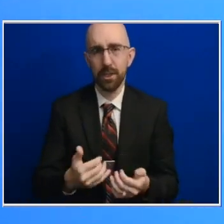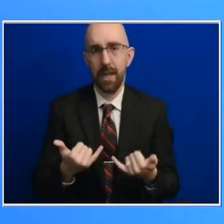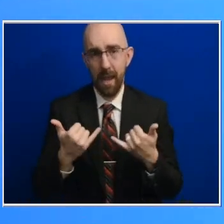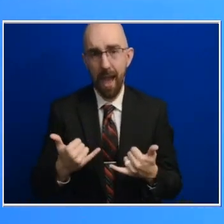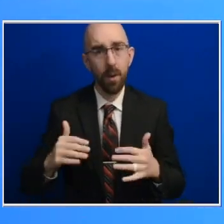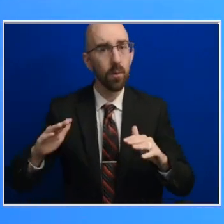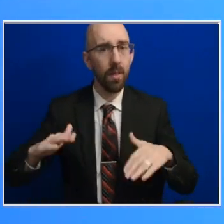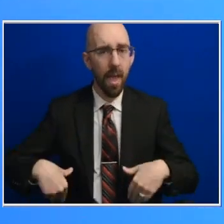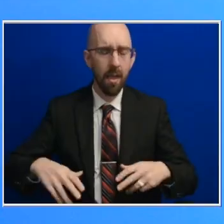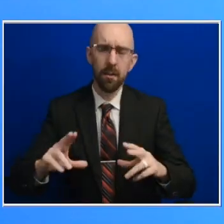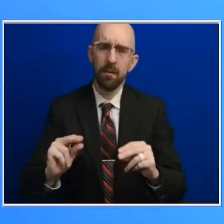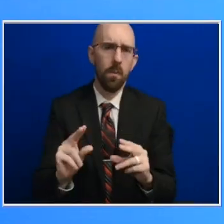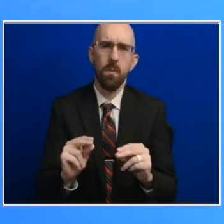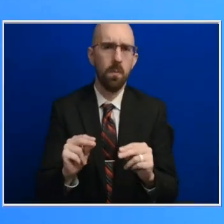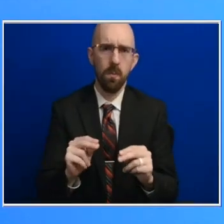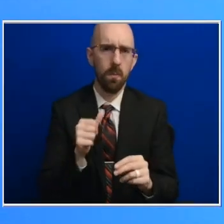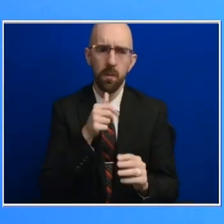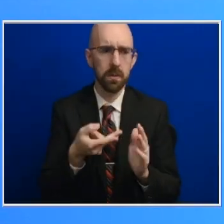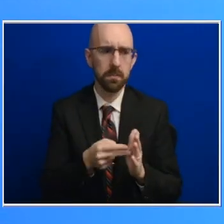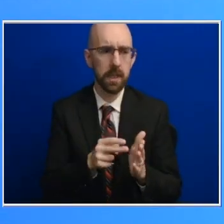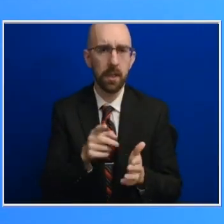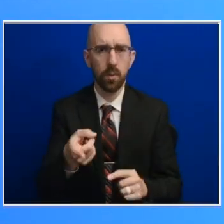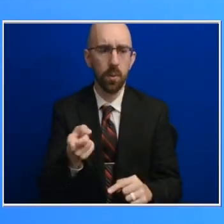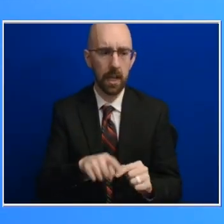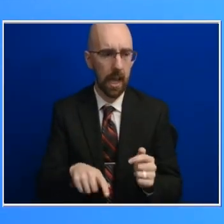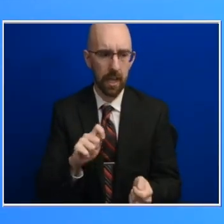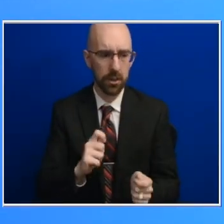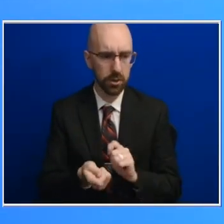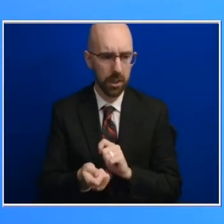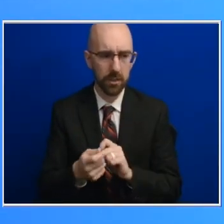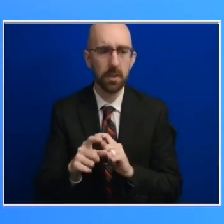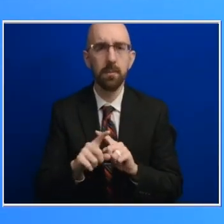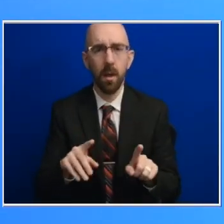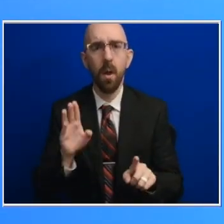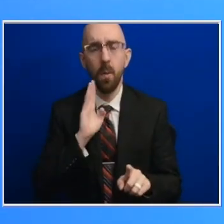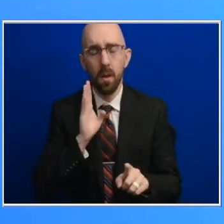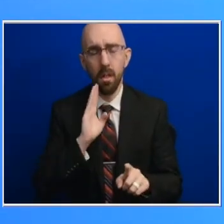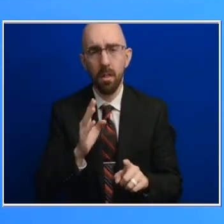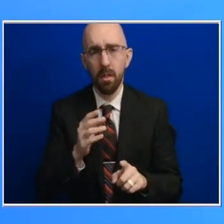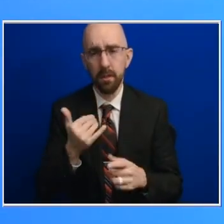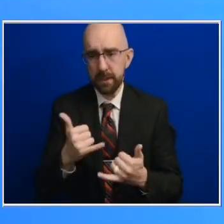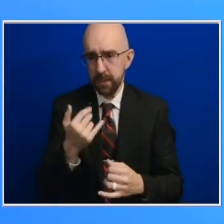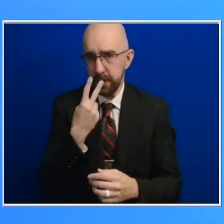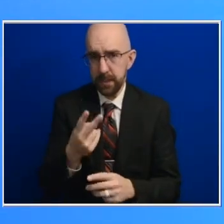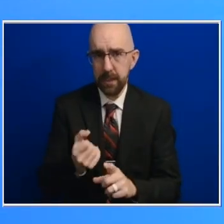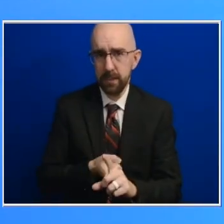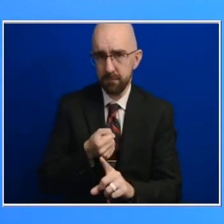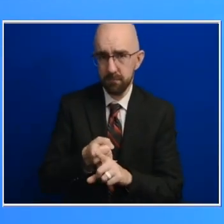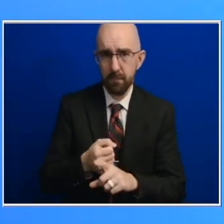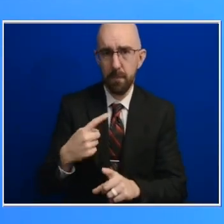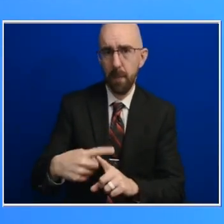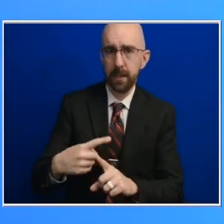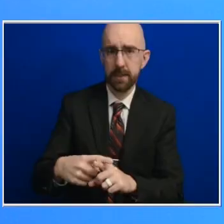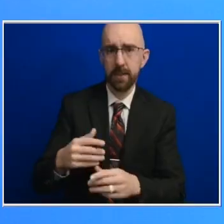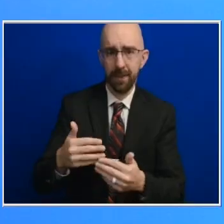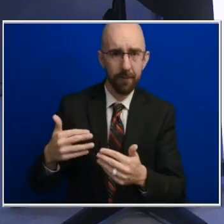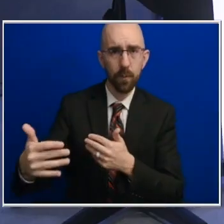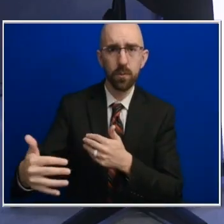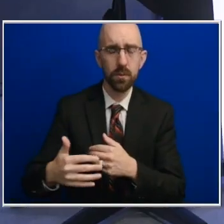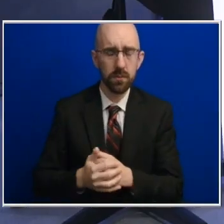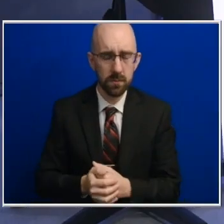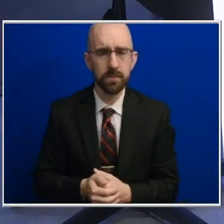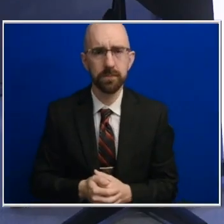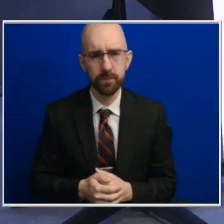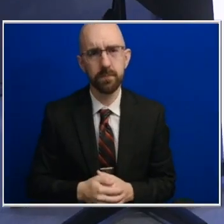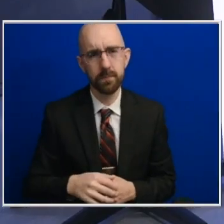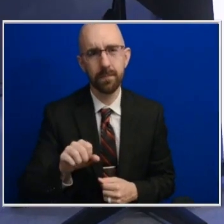That doesn't mean that you can't make changes now that will positively impact how you age and how you move into the future. Yeah, it's interesting as I was